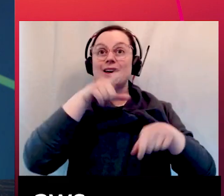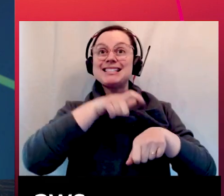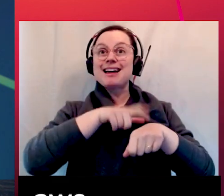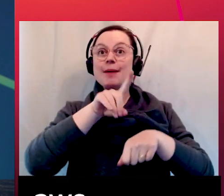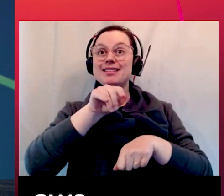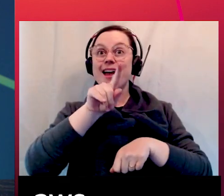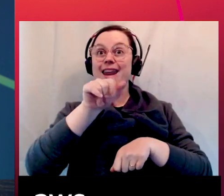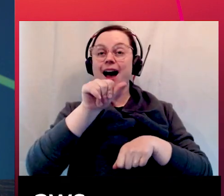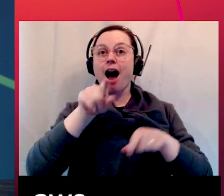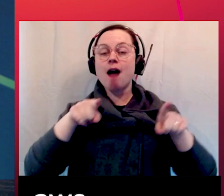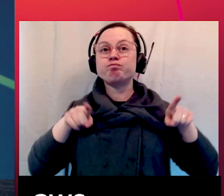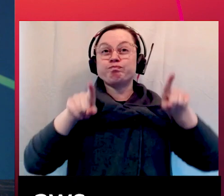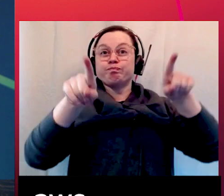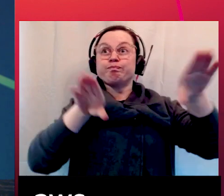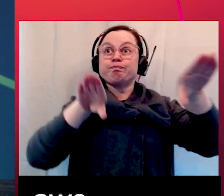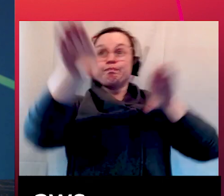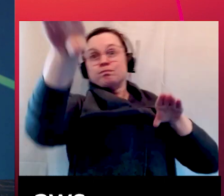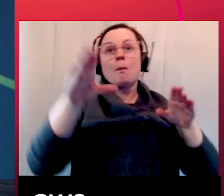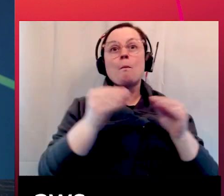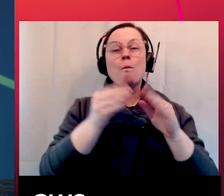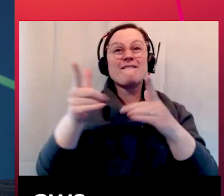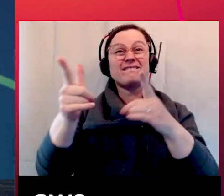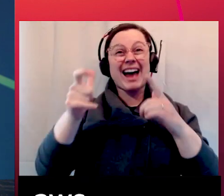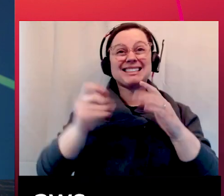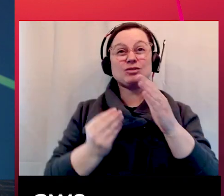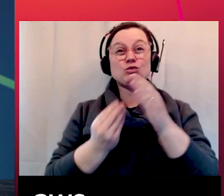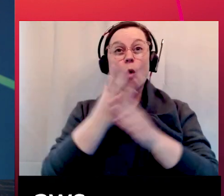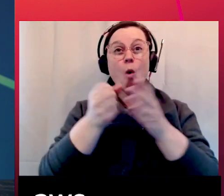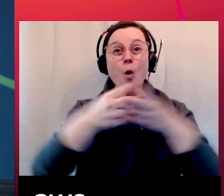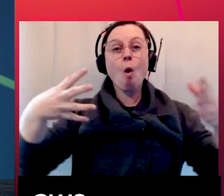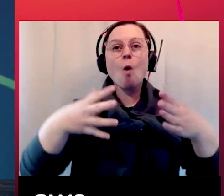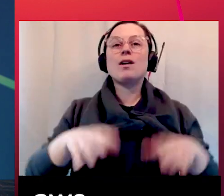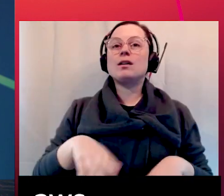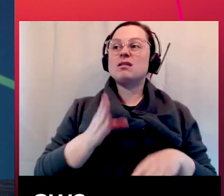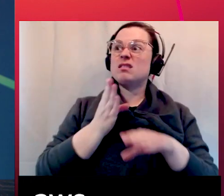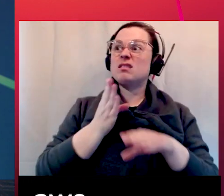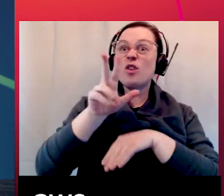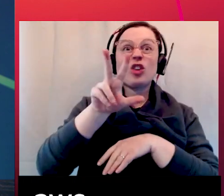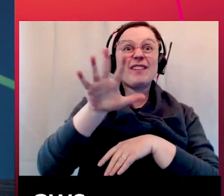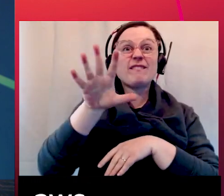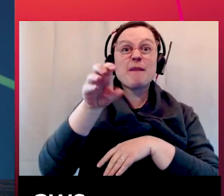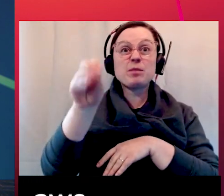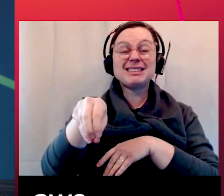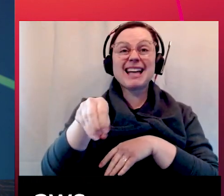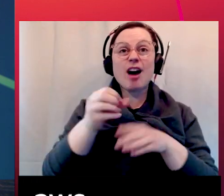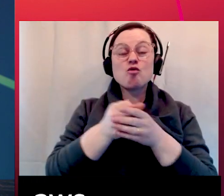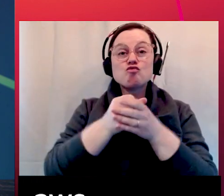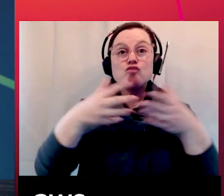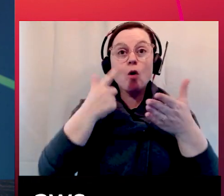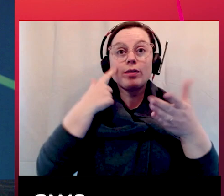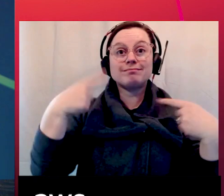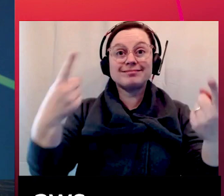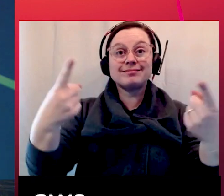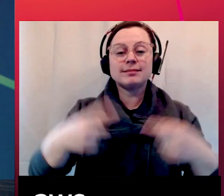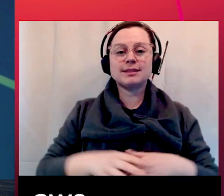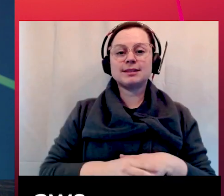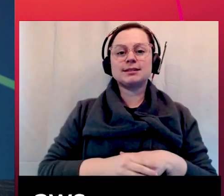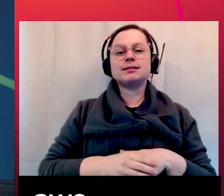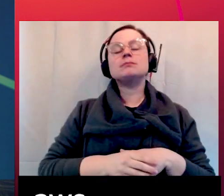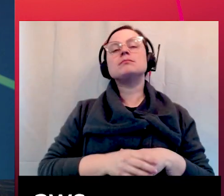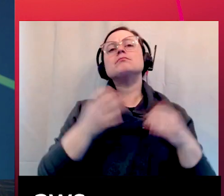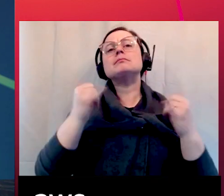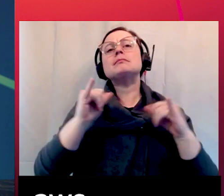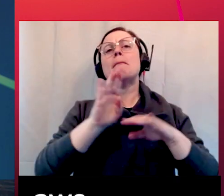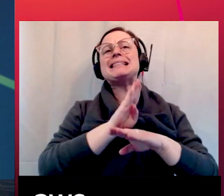So really, we see real-time data growing at north of 35%. But organizations still are challenged to